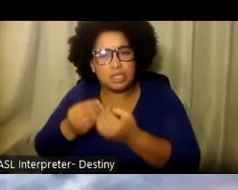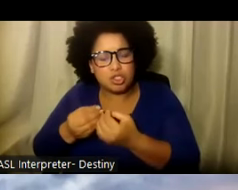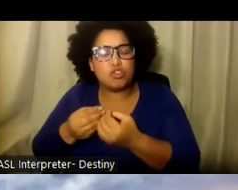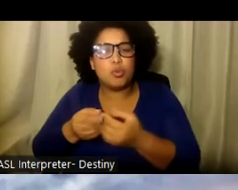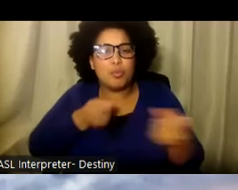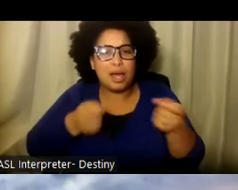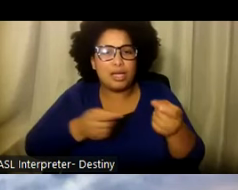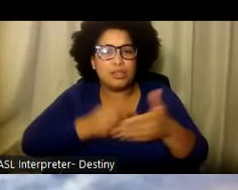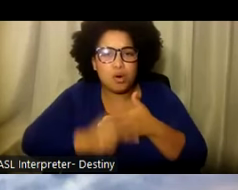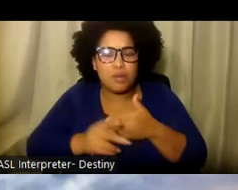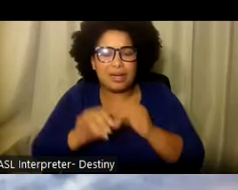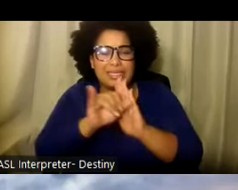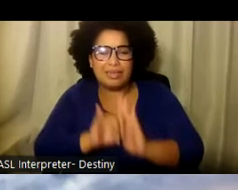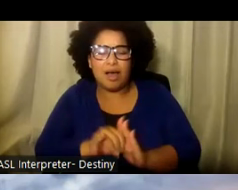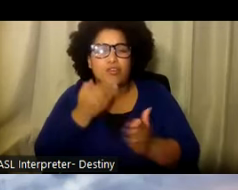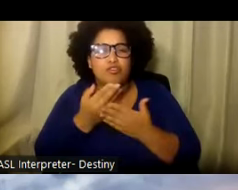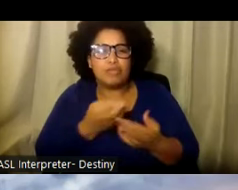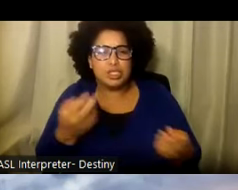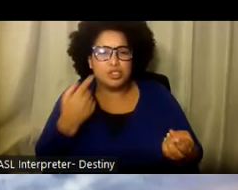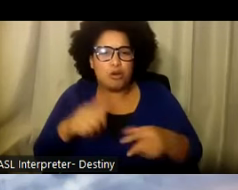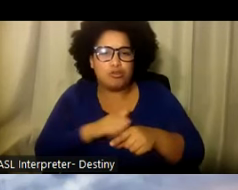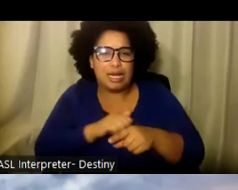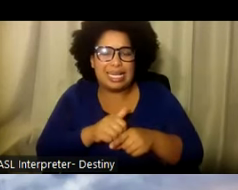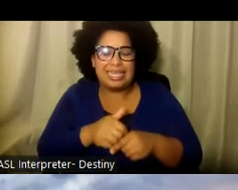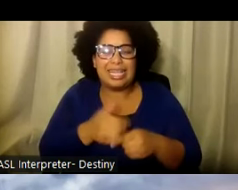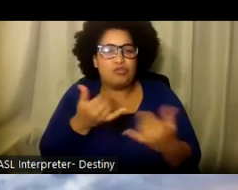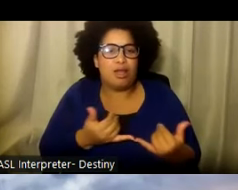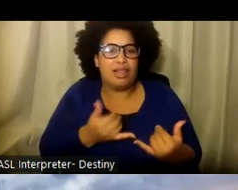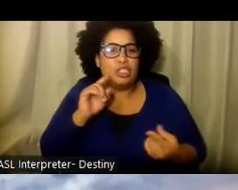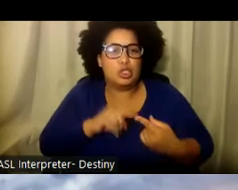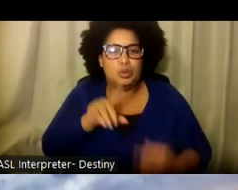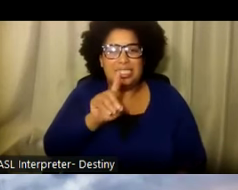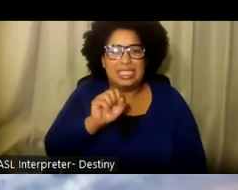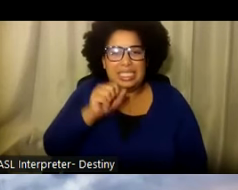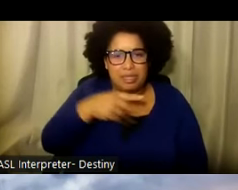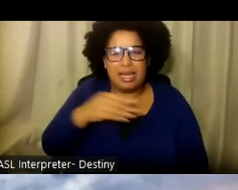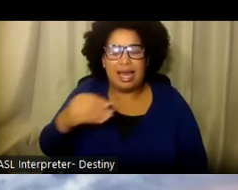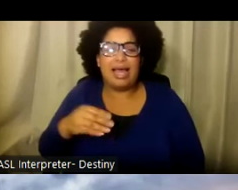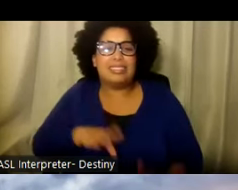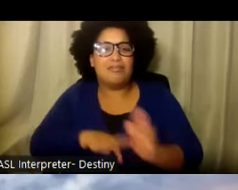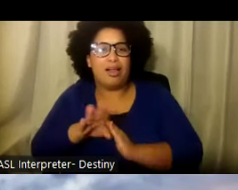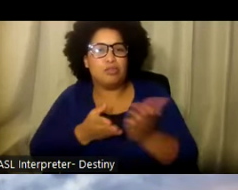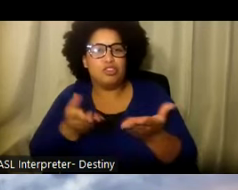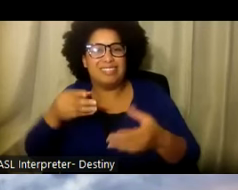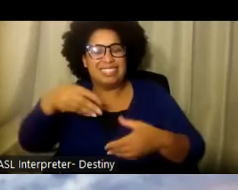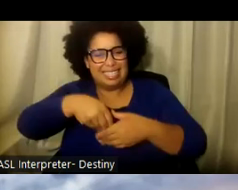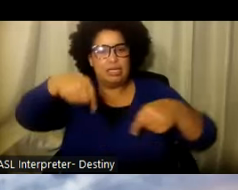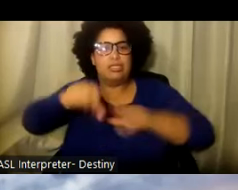training content that is most relevant to DSPs and developmental services in California.